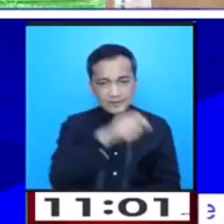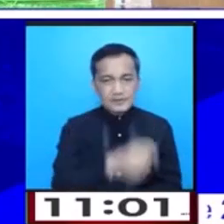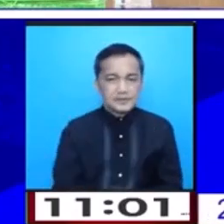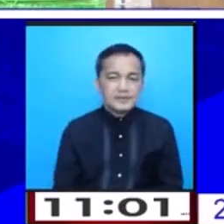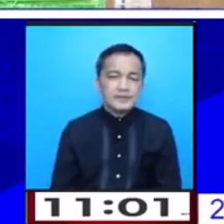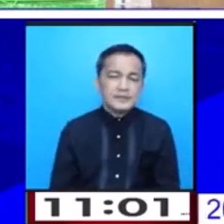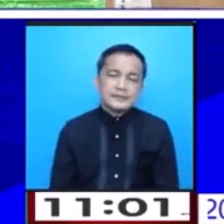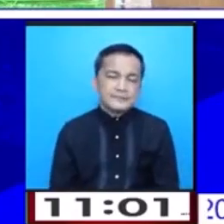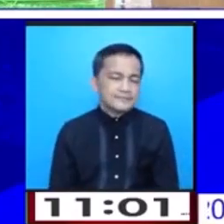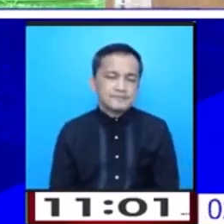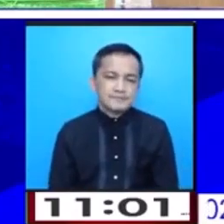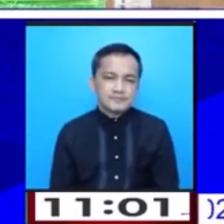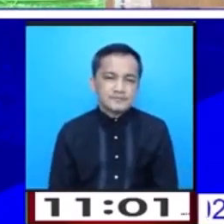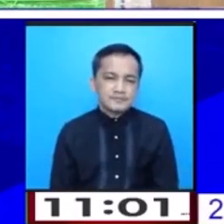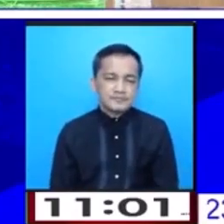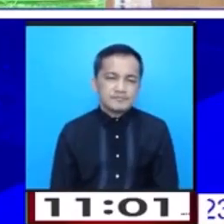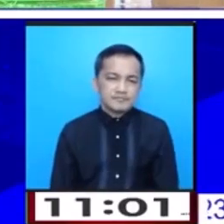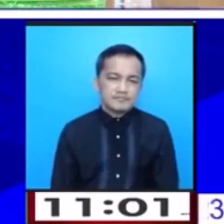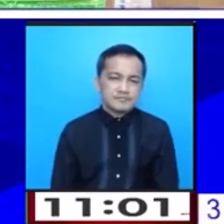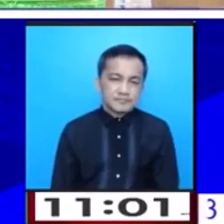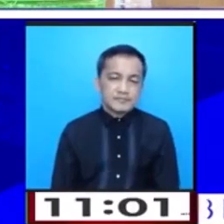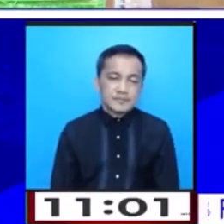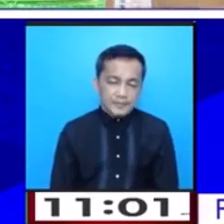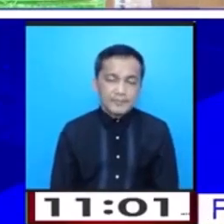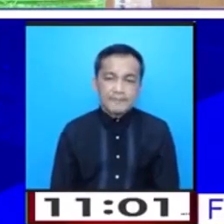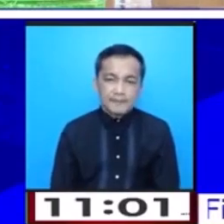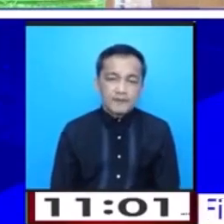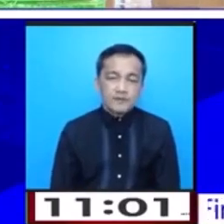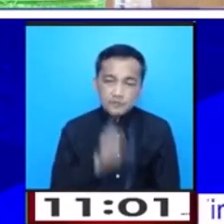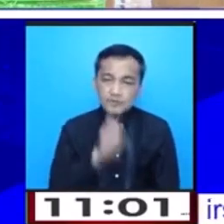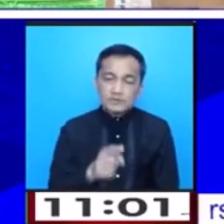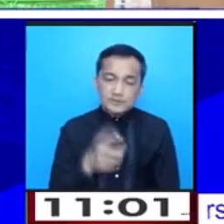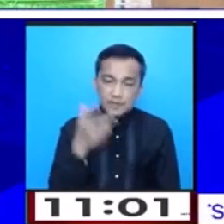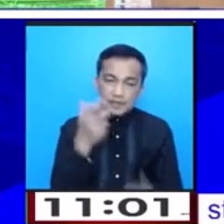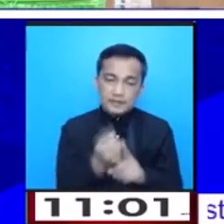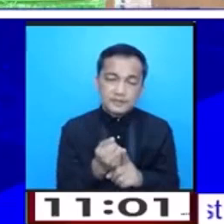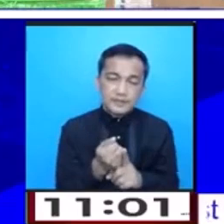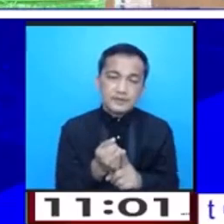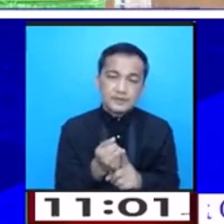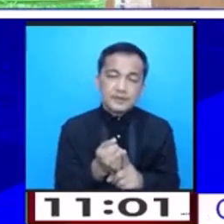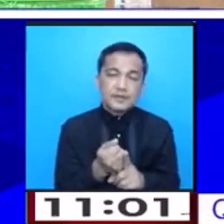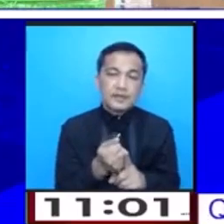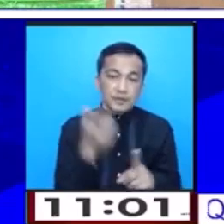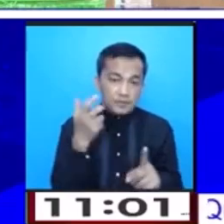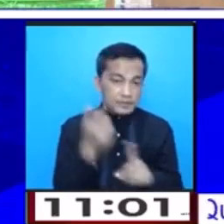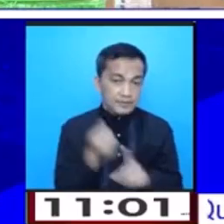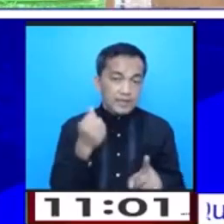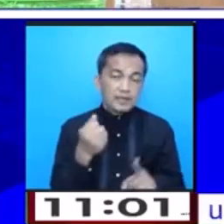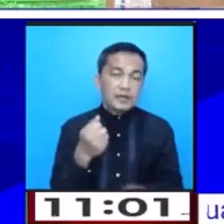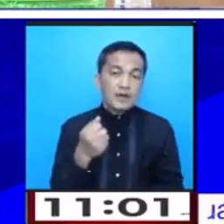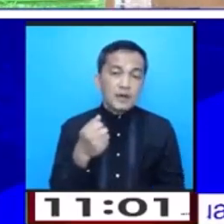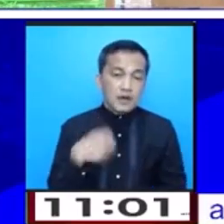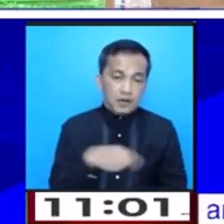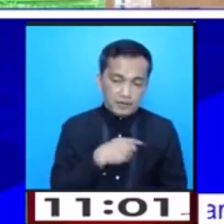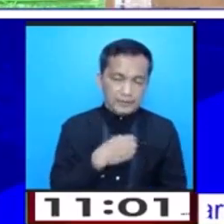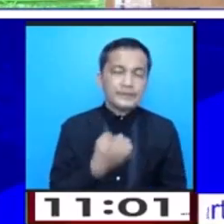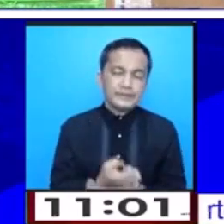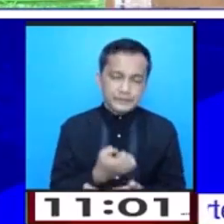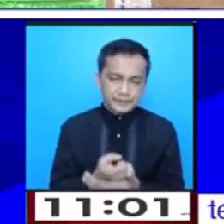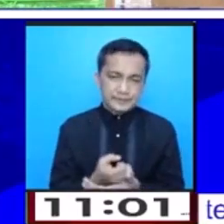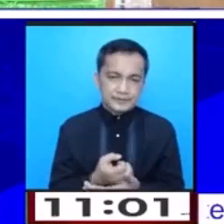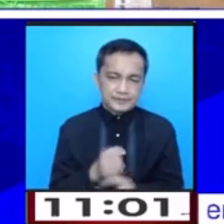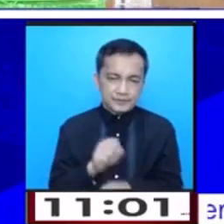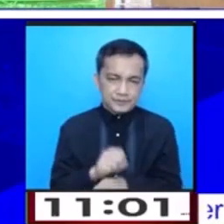That obviously will impact and the way our economy operates, because we